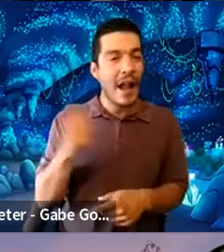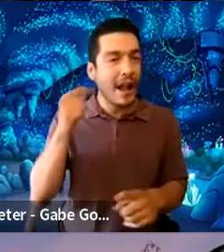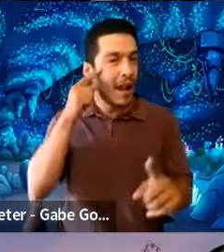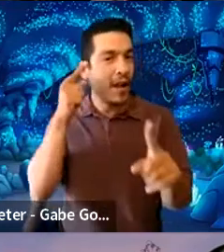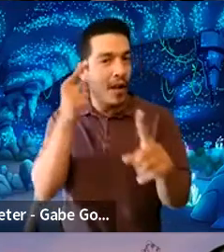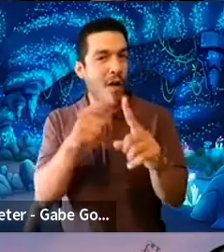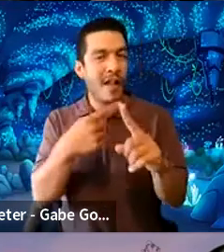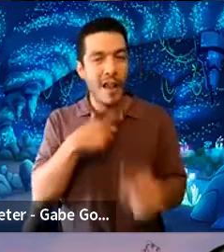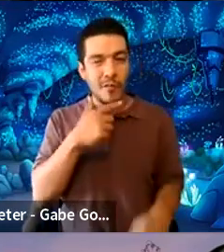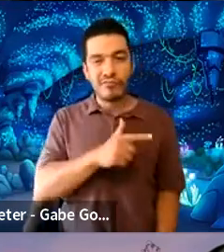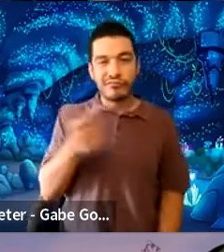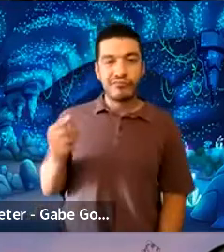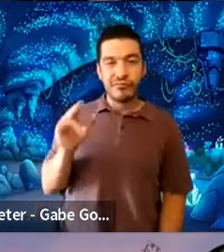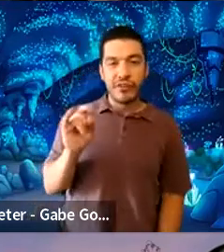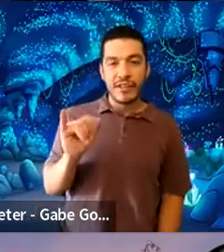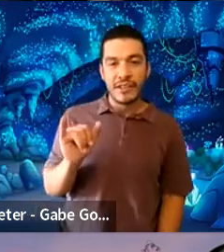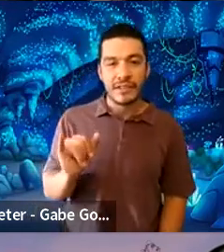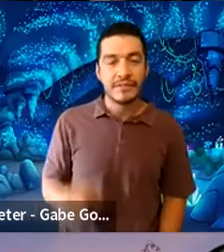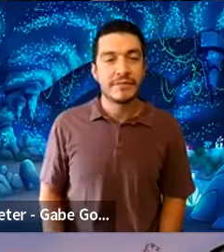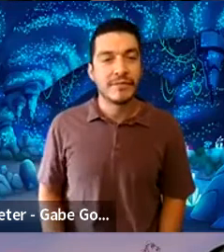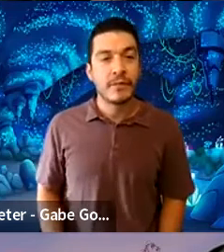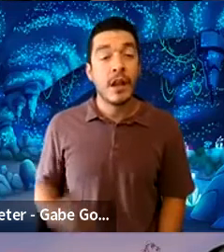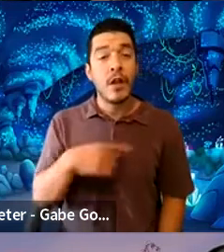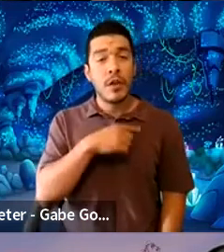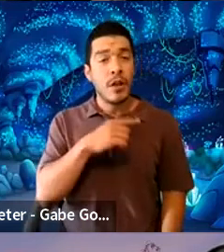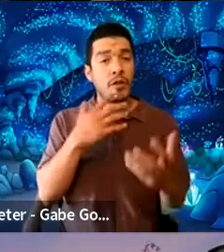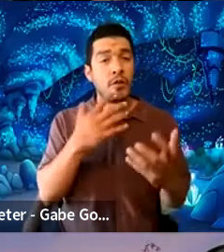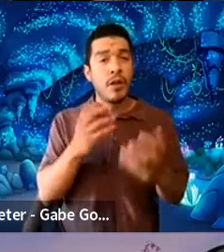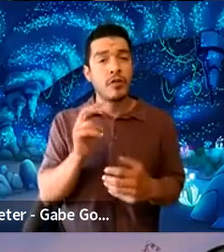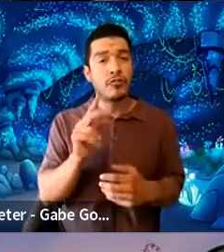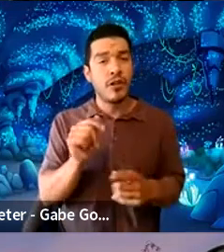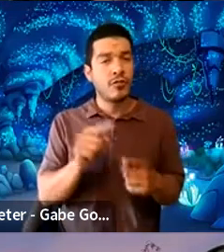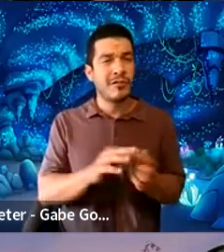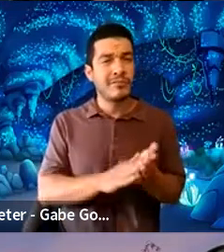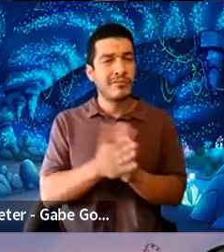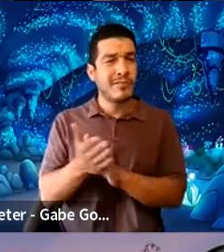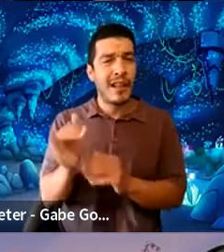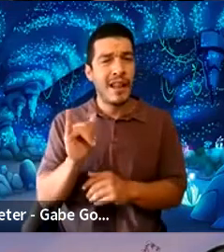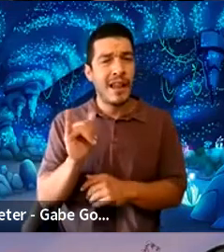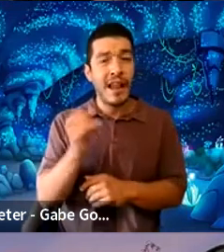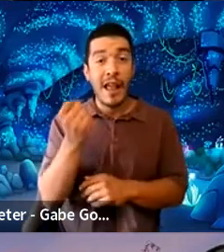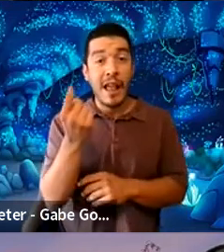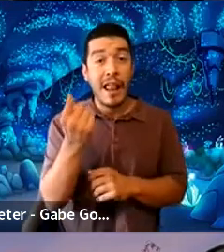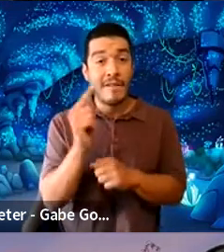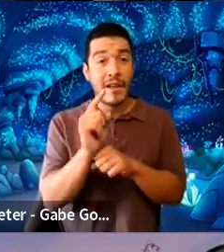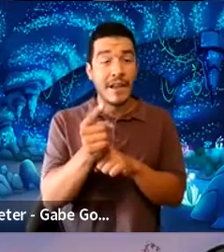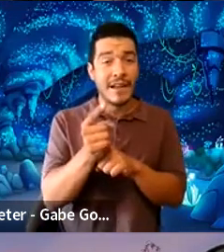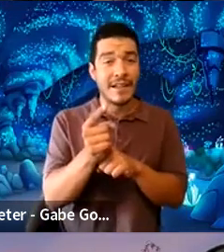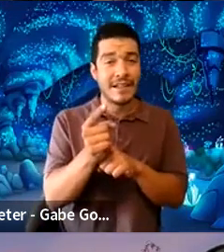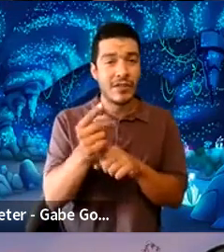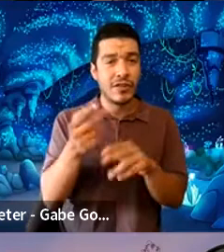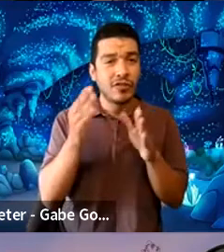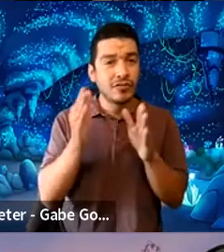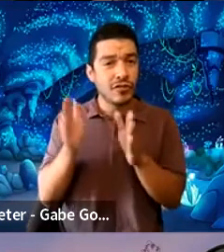then I'll pass it over to Rusty and Donna. But we really wanted Eureka to be like 11-minute features and